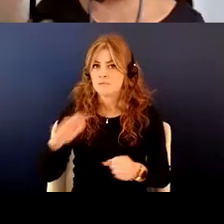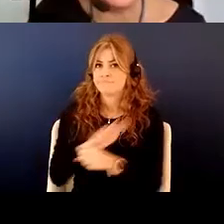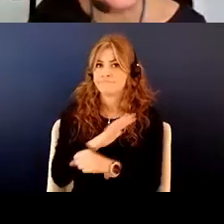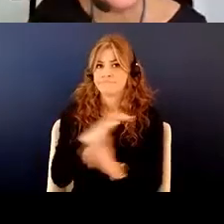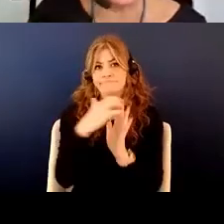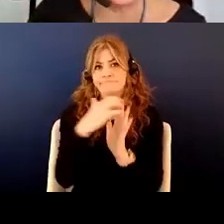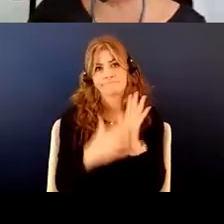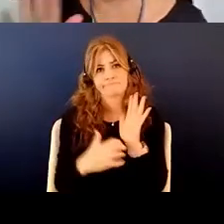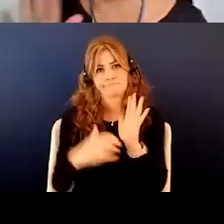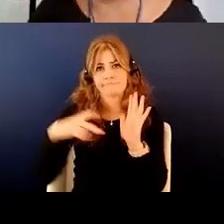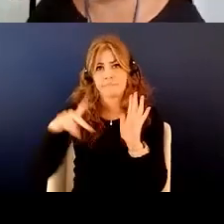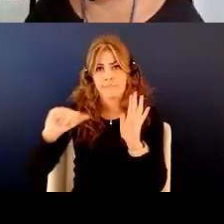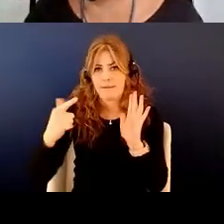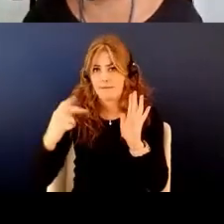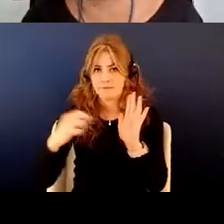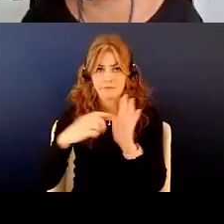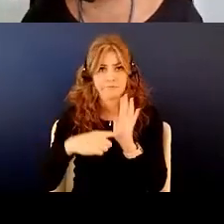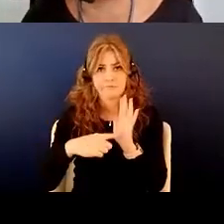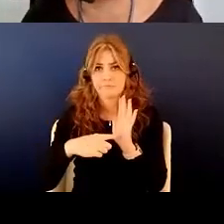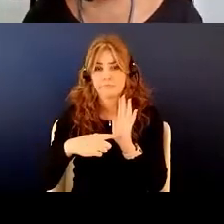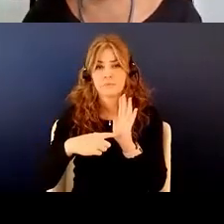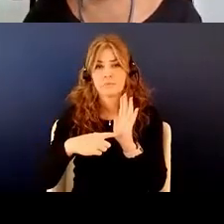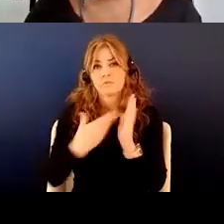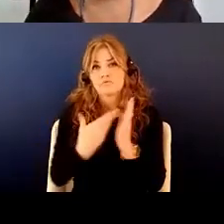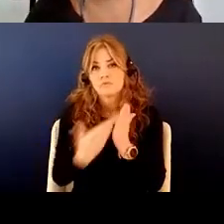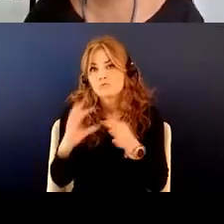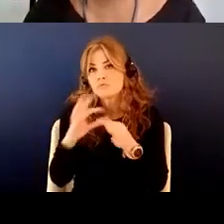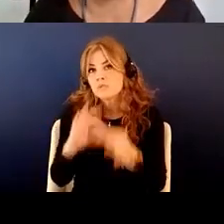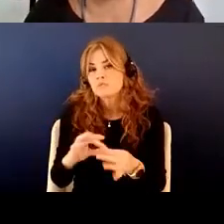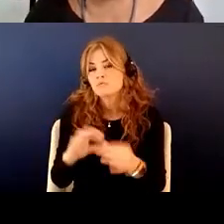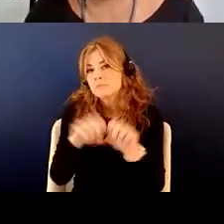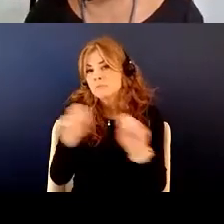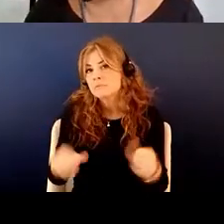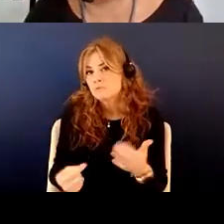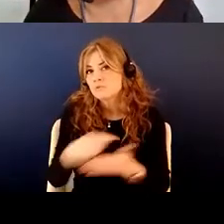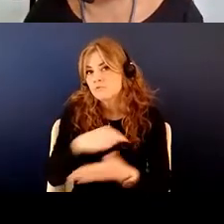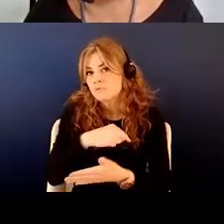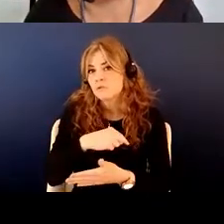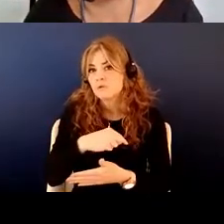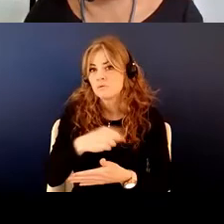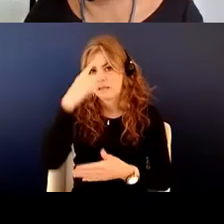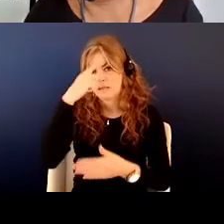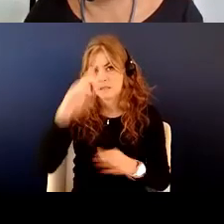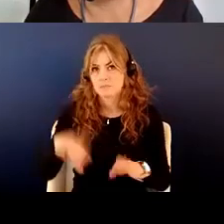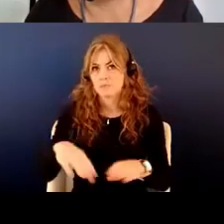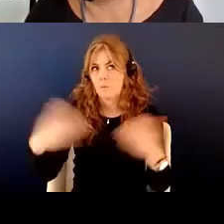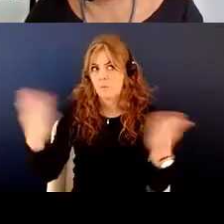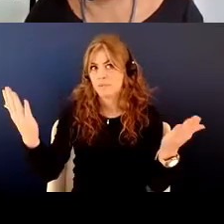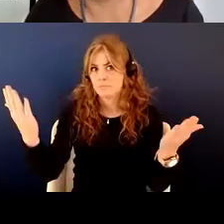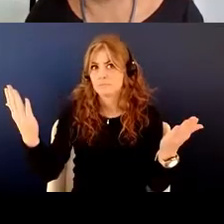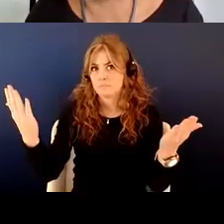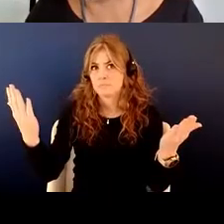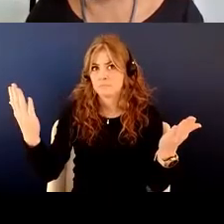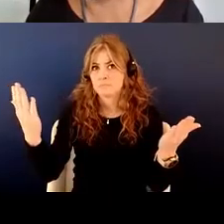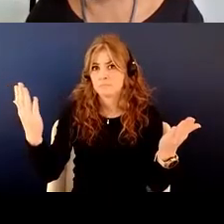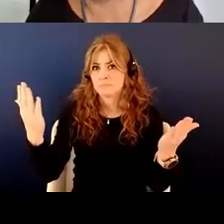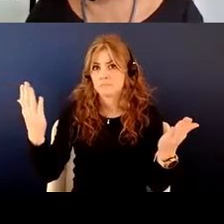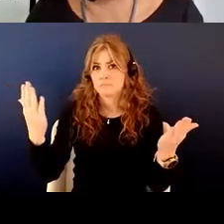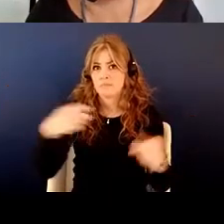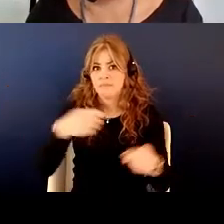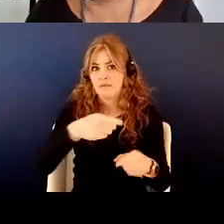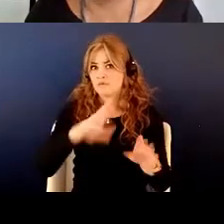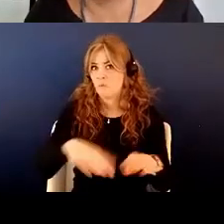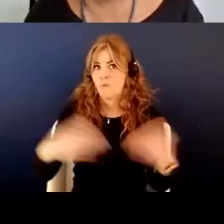and bunches of resources on systematic review, and I think it's open to this page, for example, is